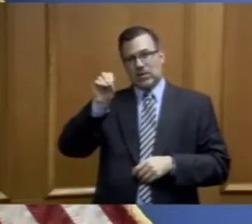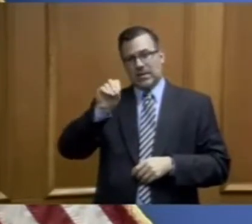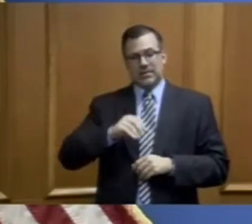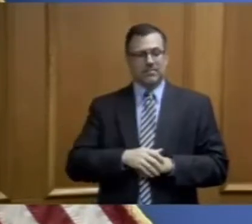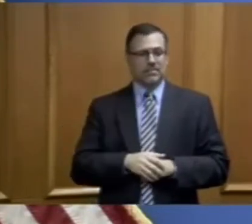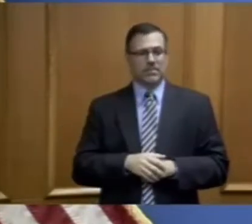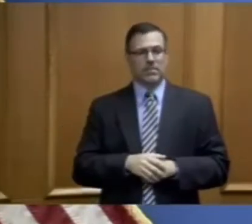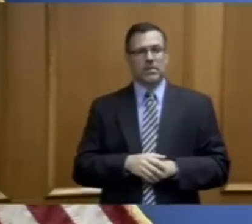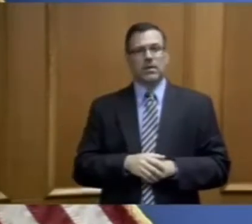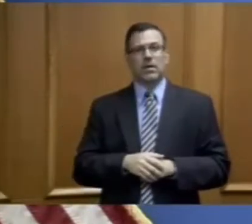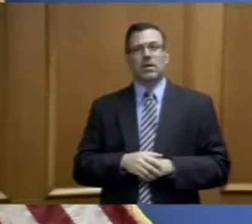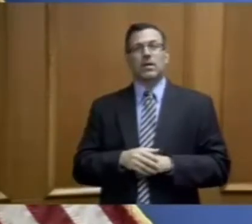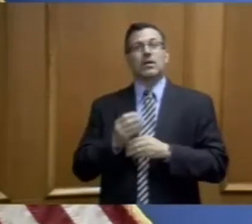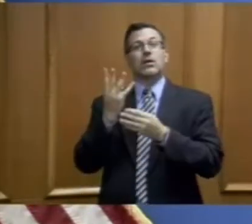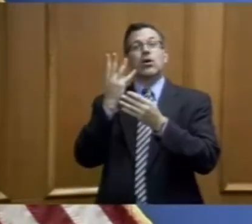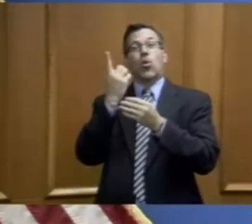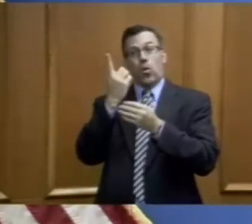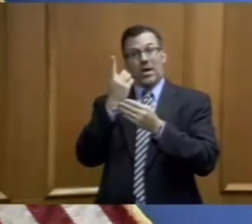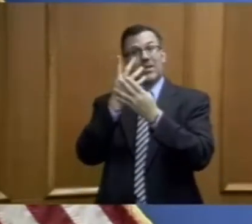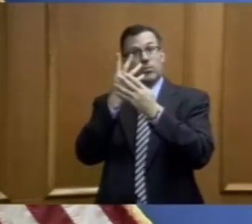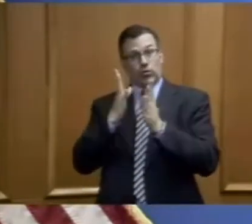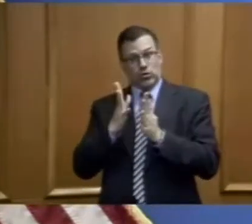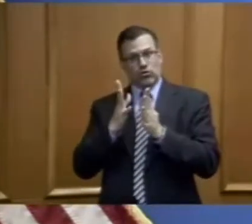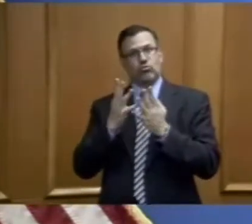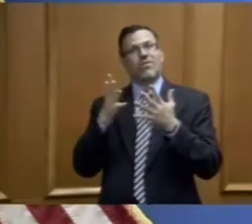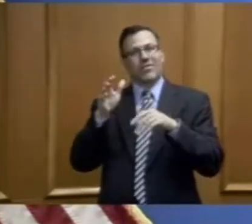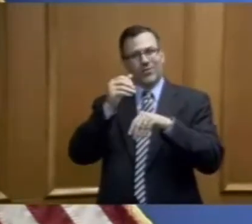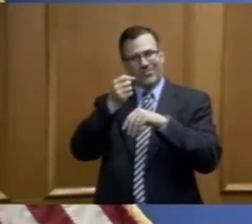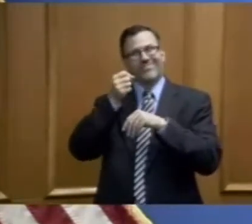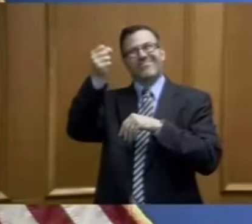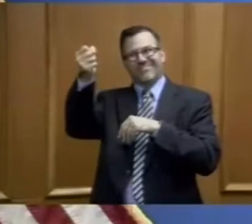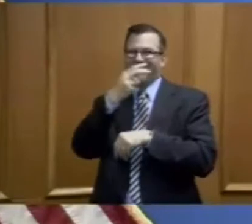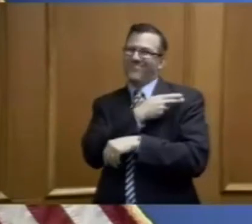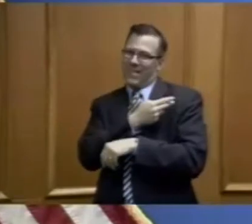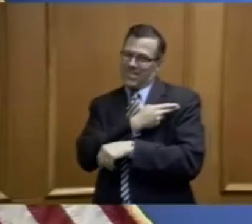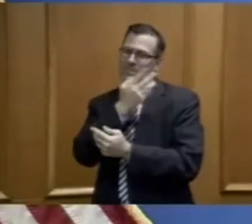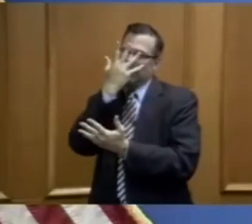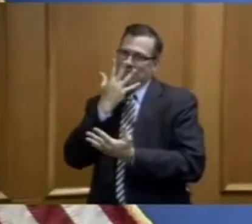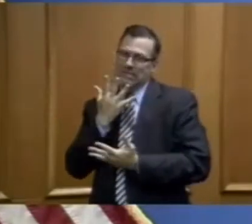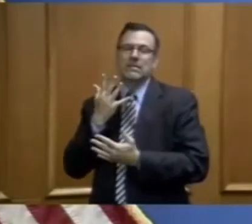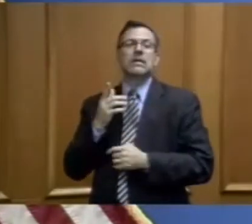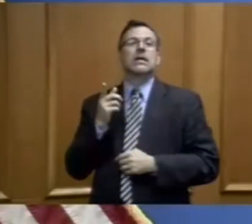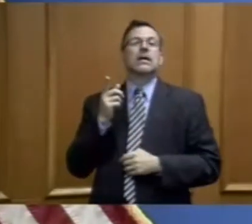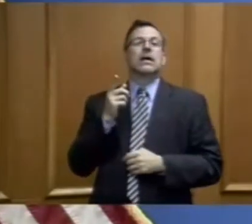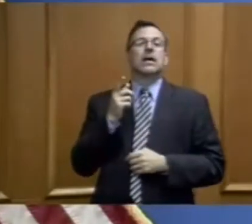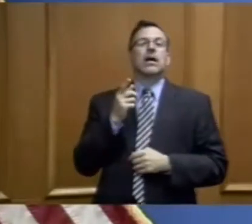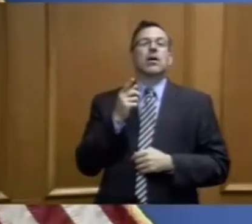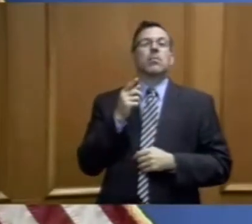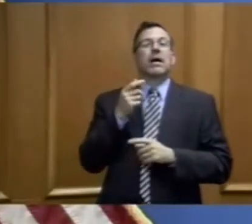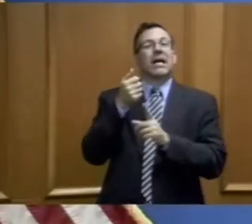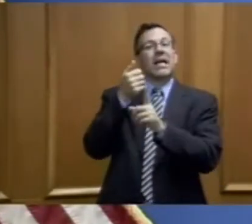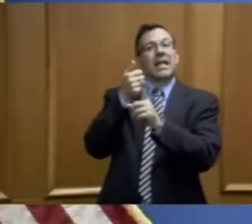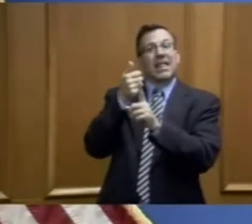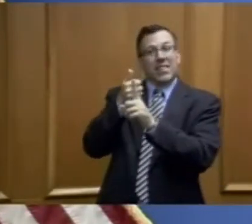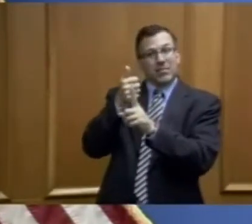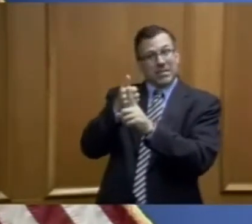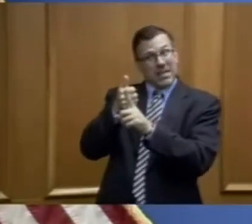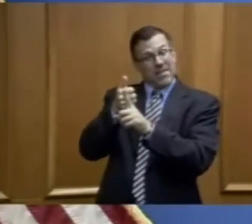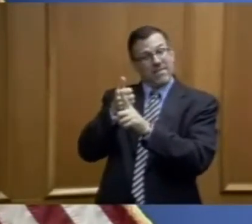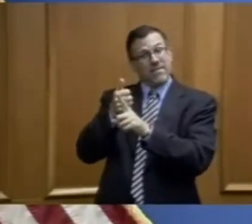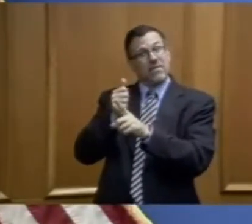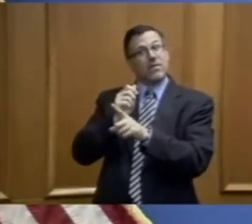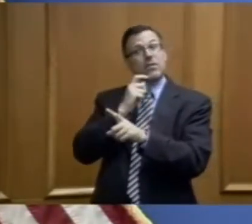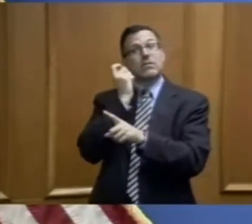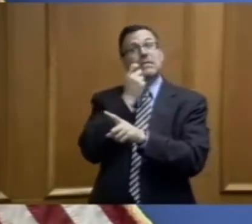those 4 cases has required hospitalization, and these cases were in inmates that were previously negative when we